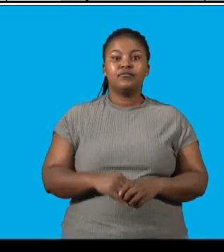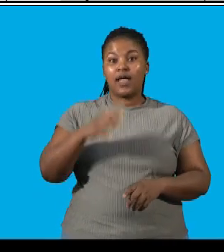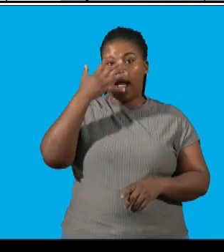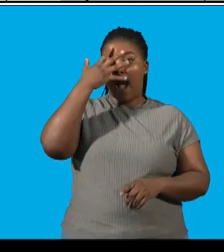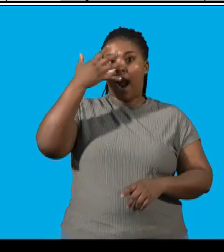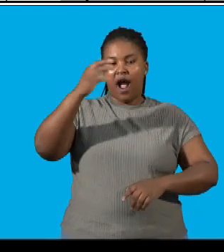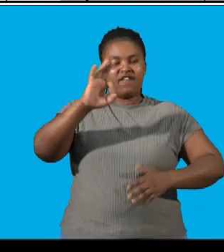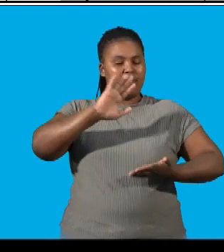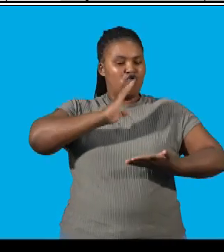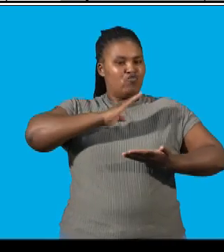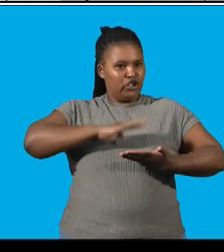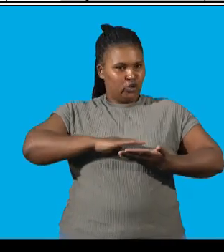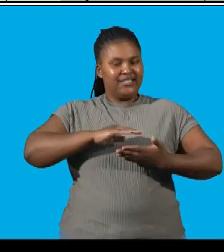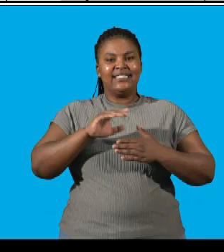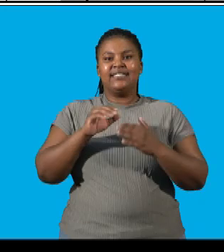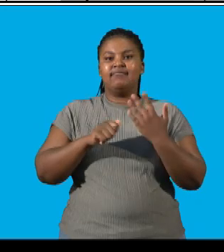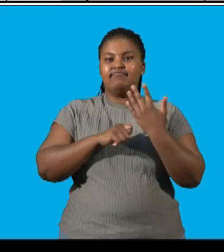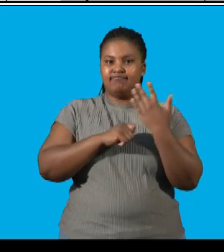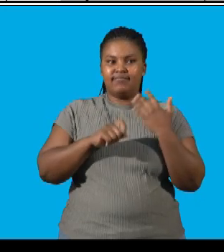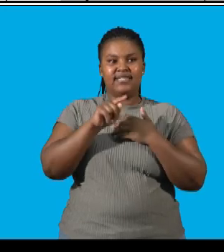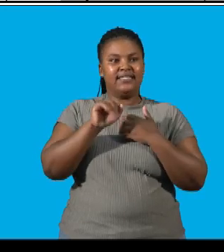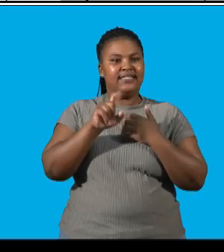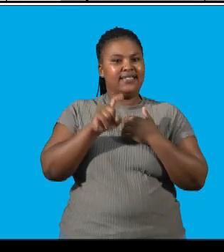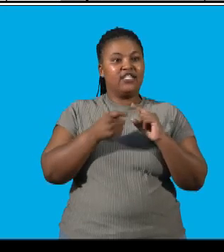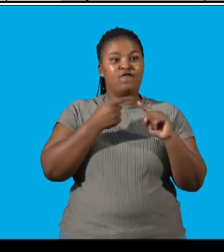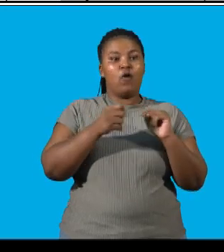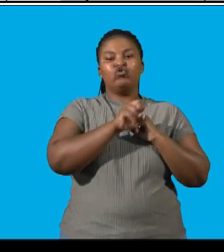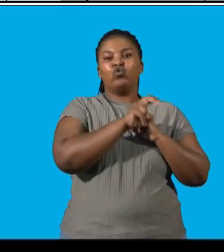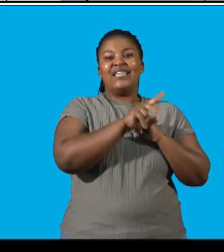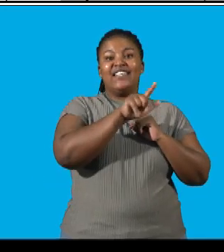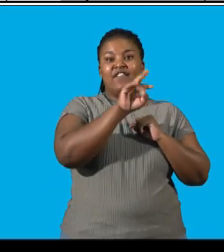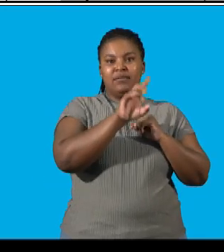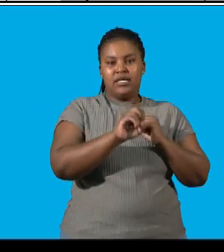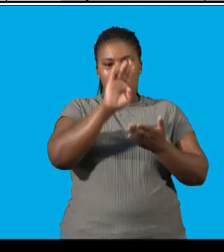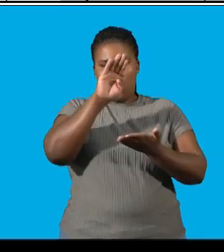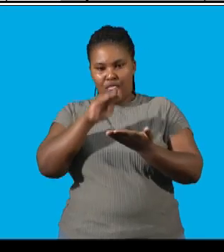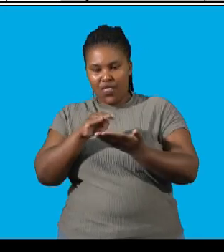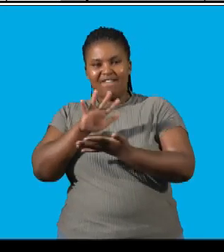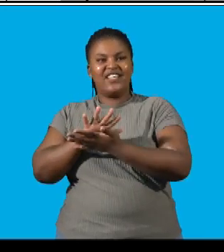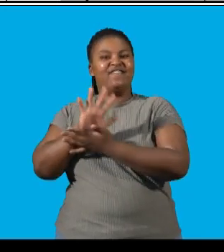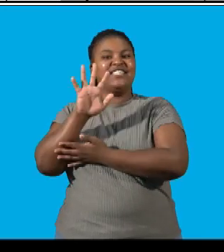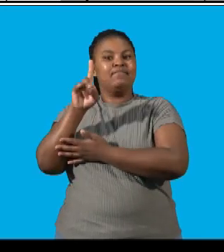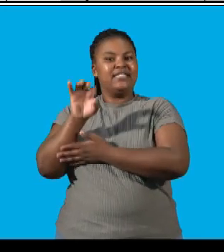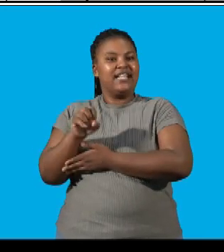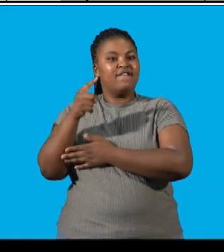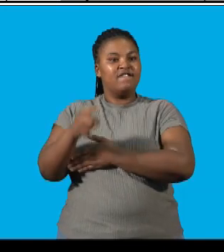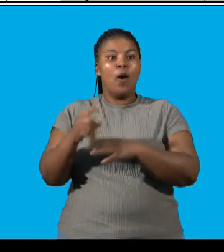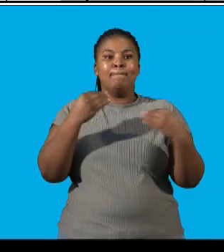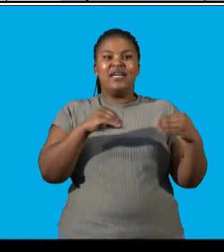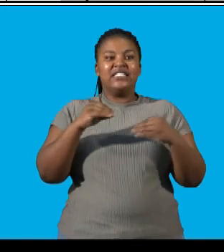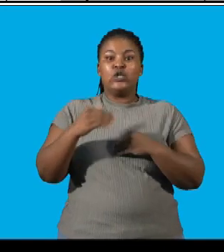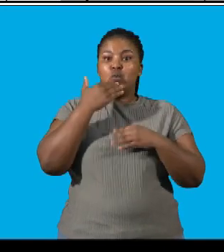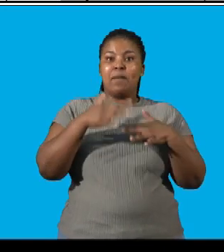The government reduced the corporate tax from 27% to 15% for businesses that